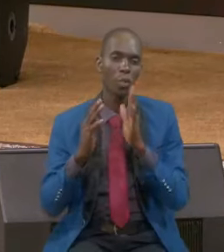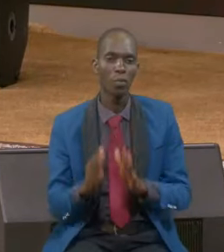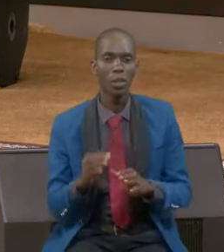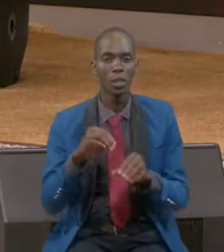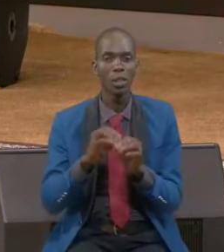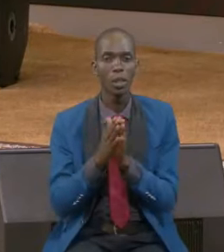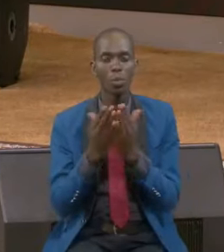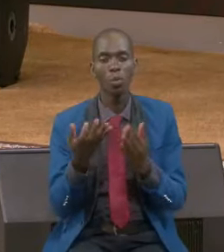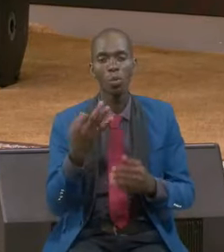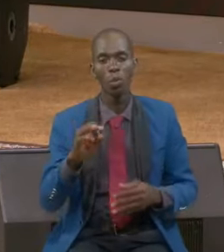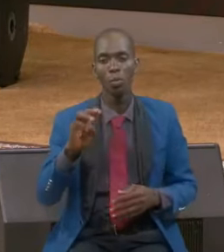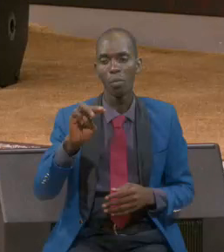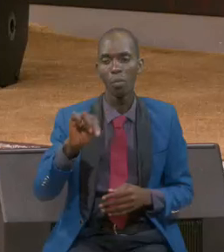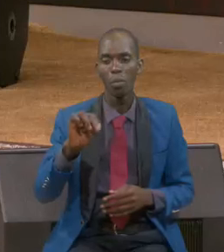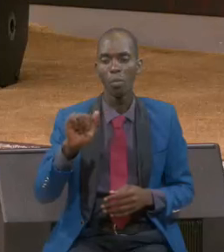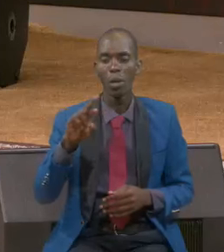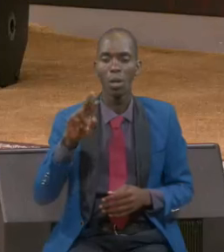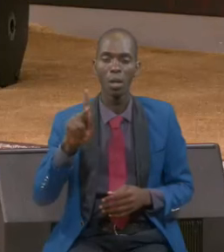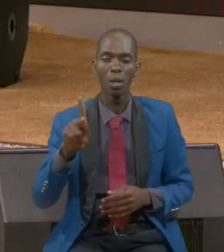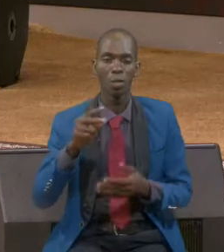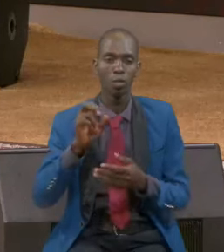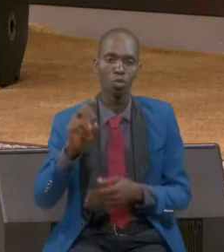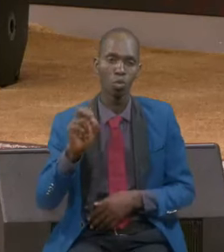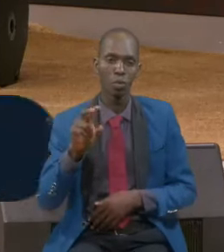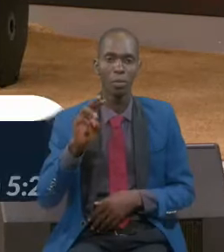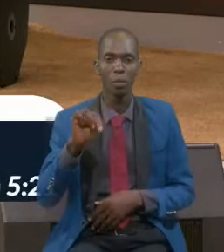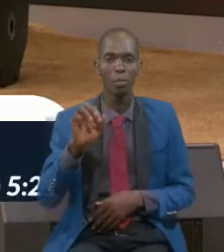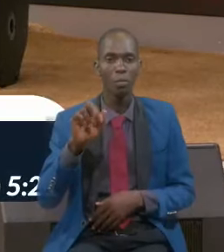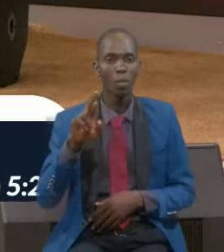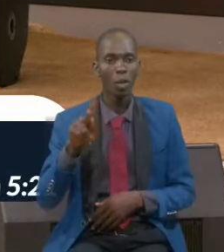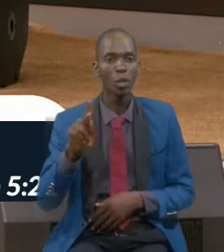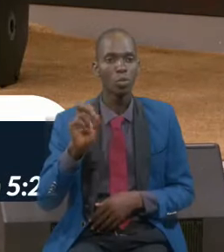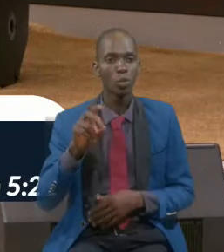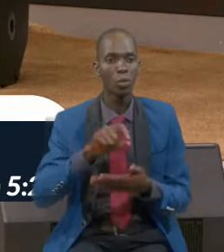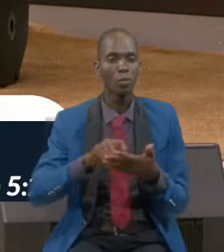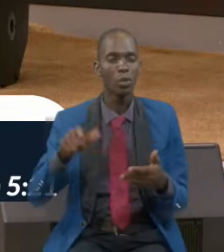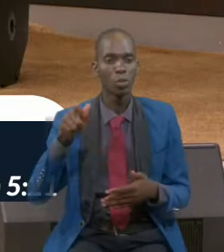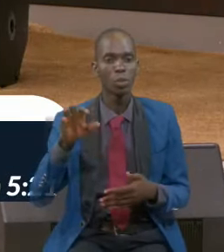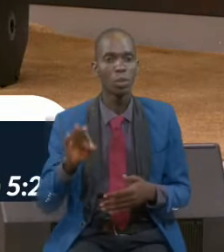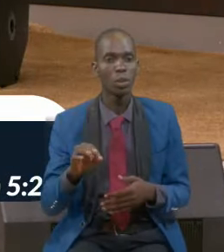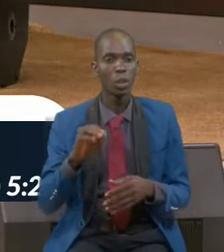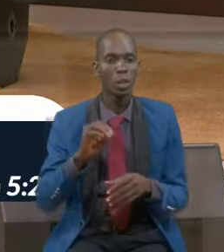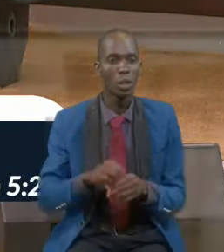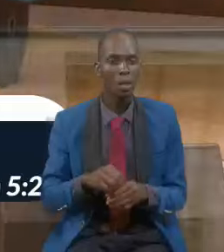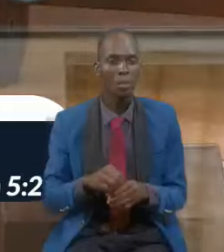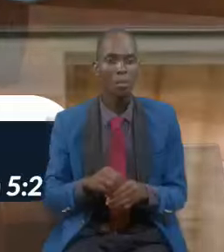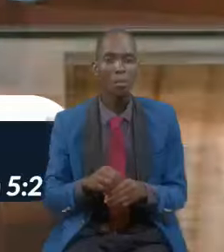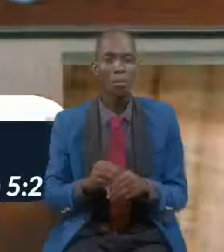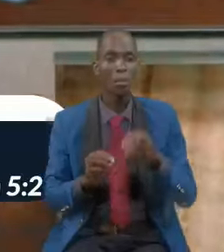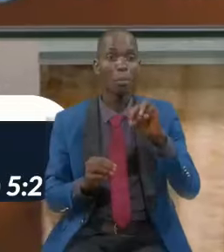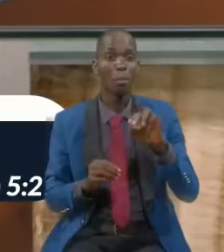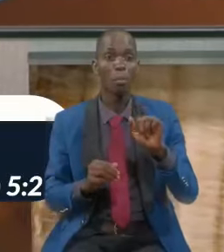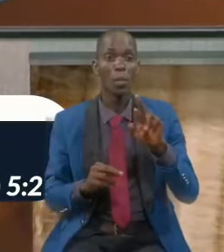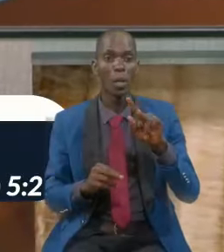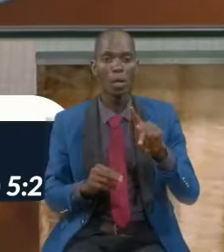Mark chapter 12. We're looking at verse 29. In Mark chapter 12,